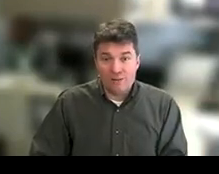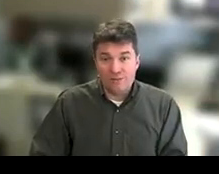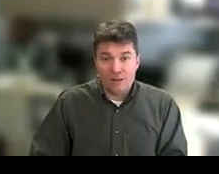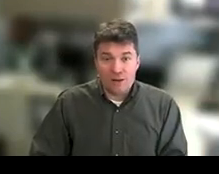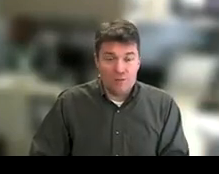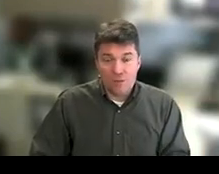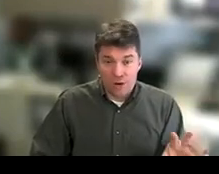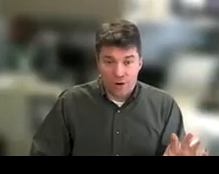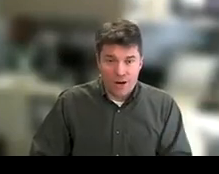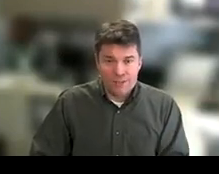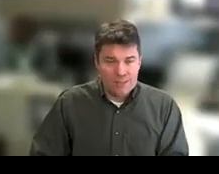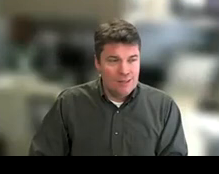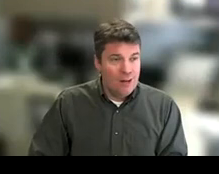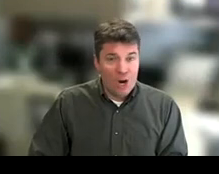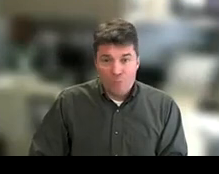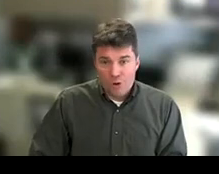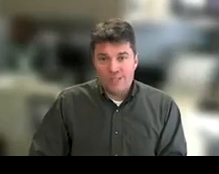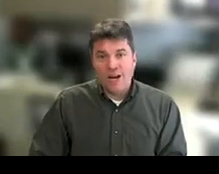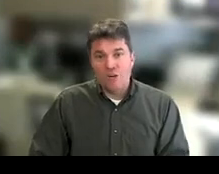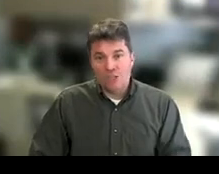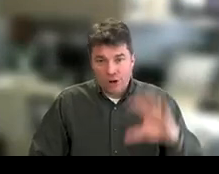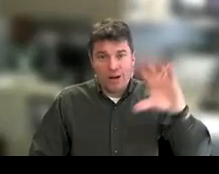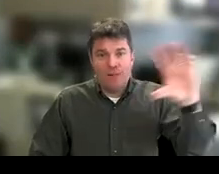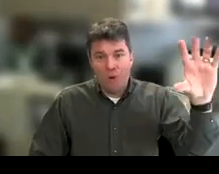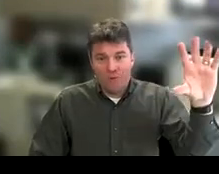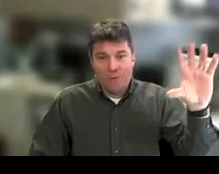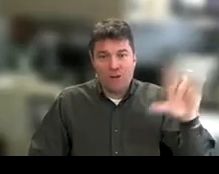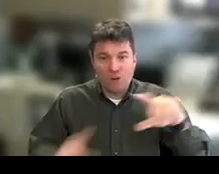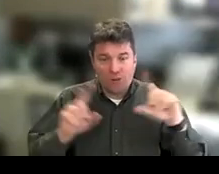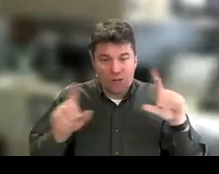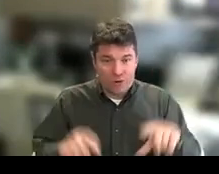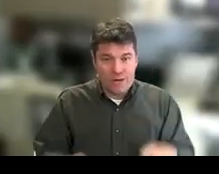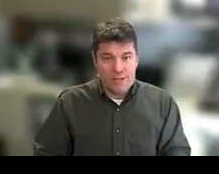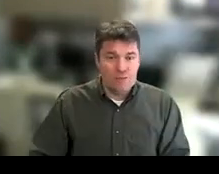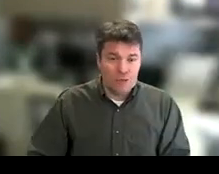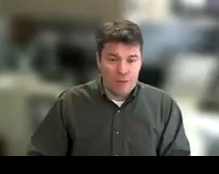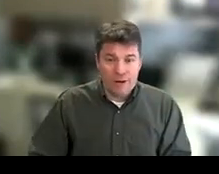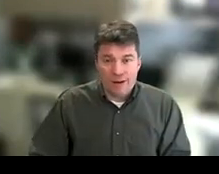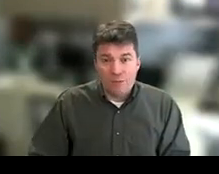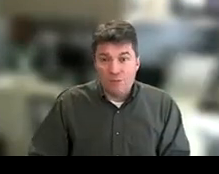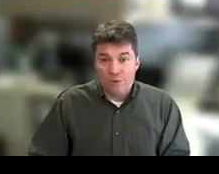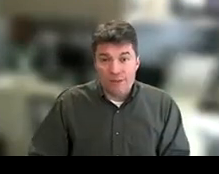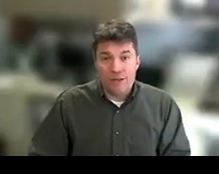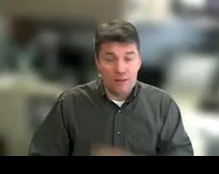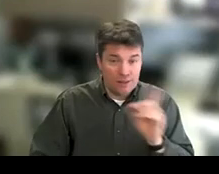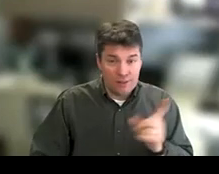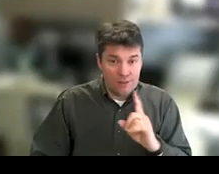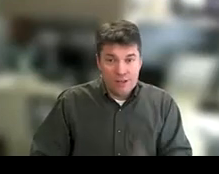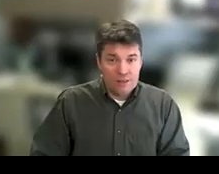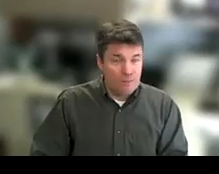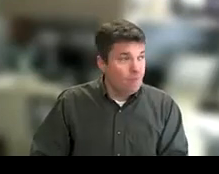the text going across. Airports now are starting to have more information on their screens, what's being announced over